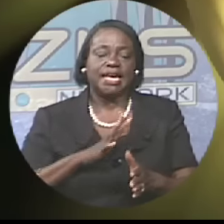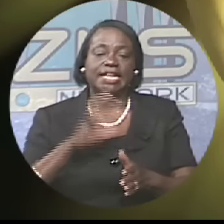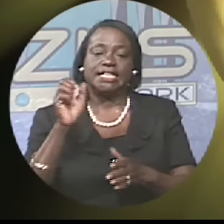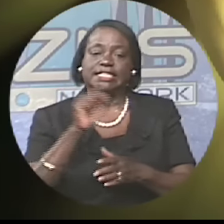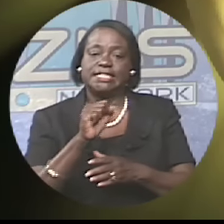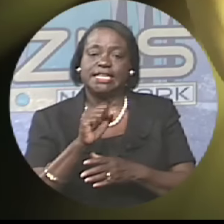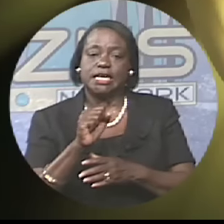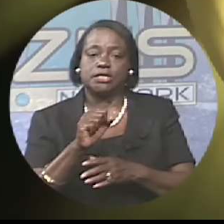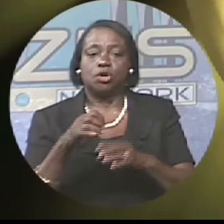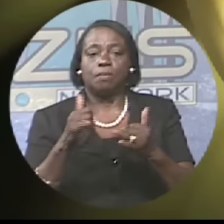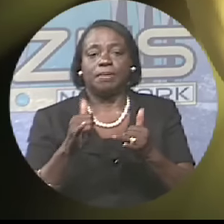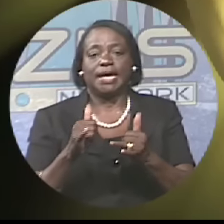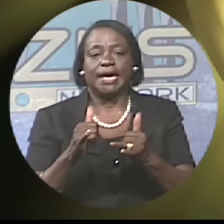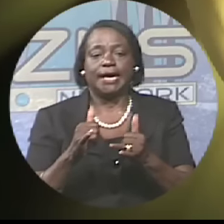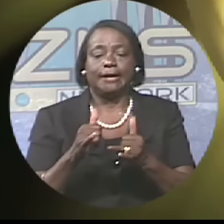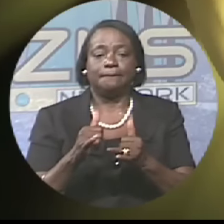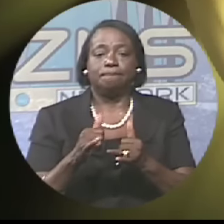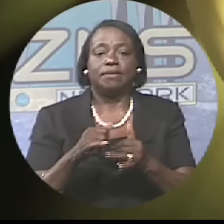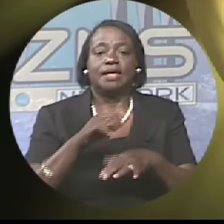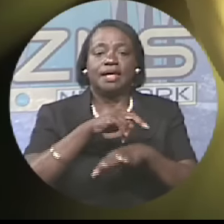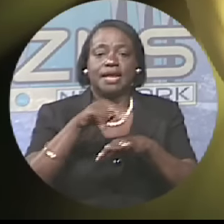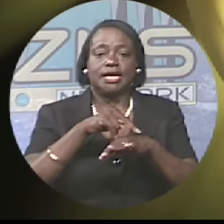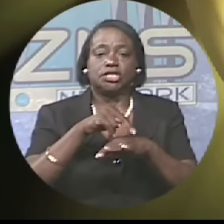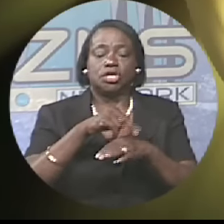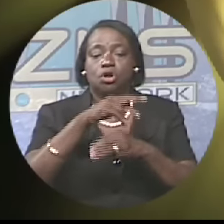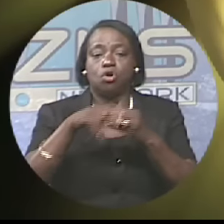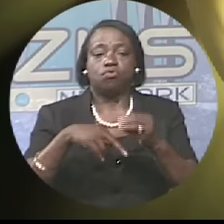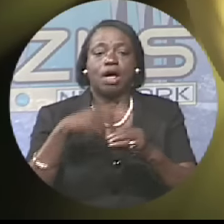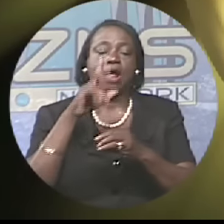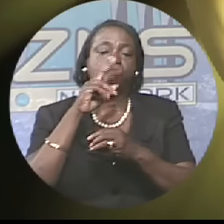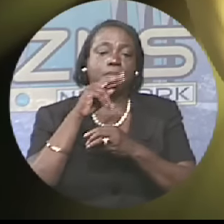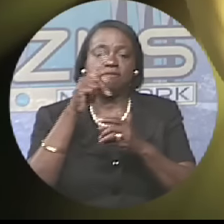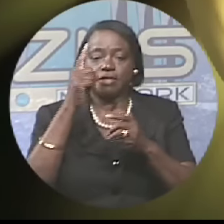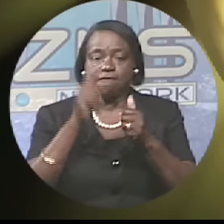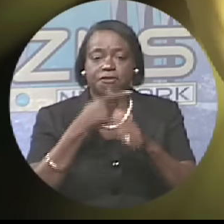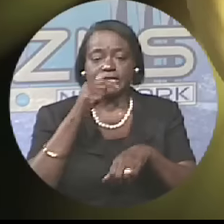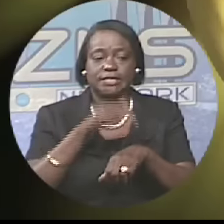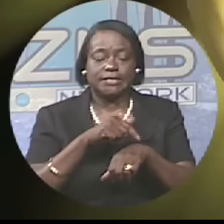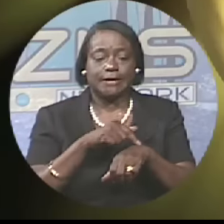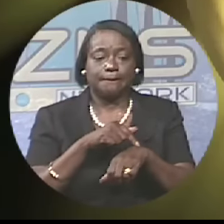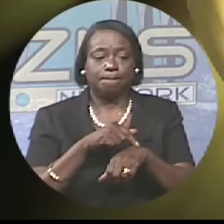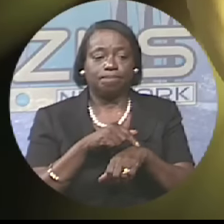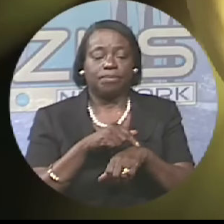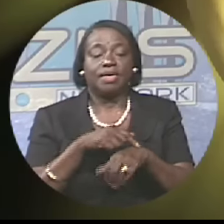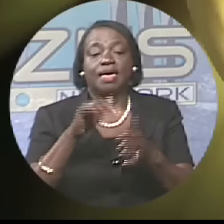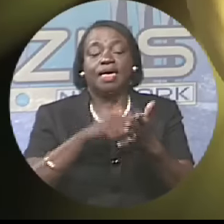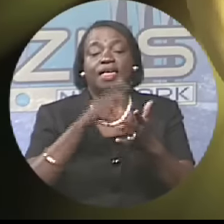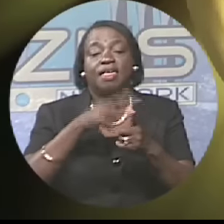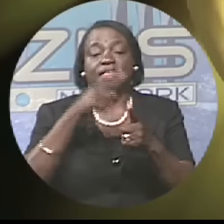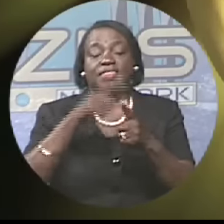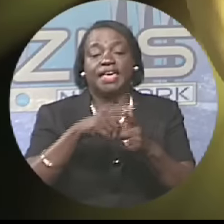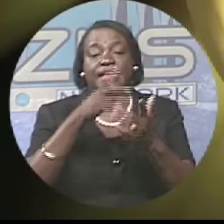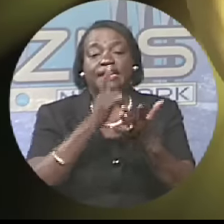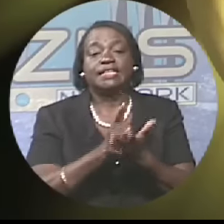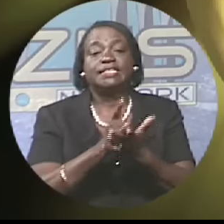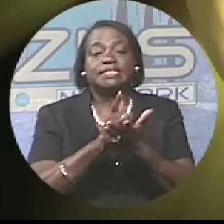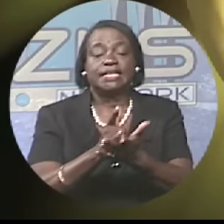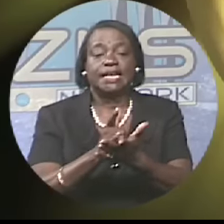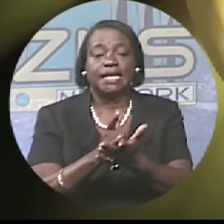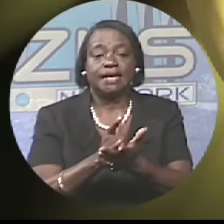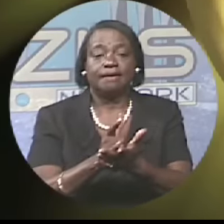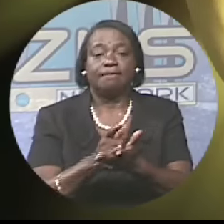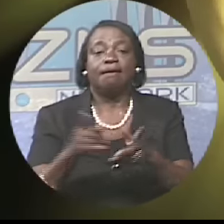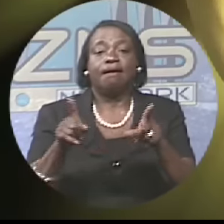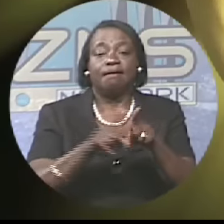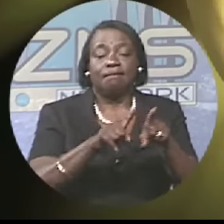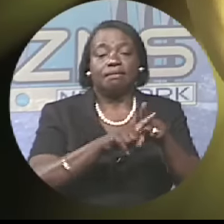played in the NPSA and the BSF National Round Robin for the first time. Not often do we look at sailing as a team sport, but the crew on the Witty K